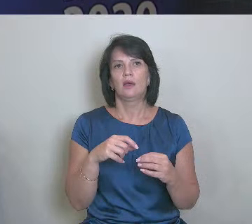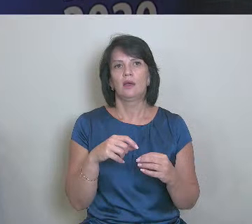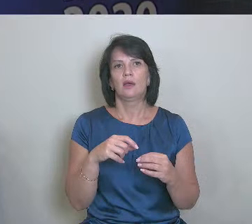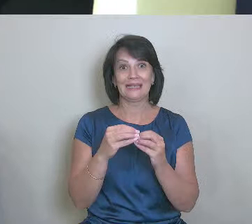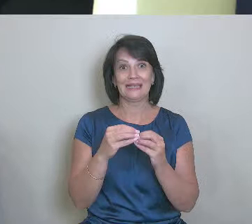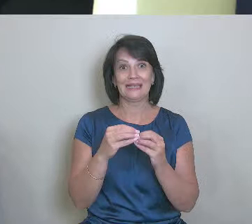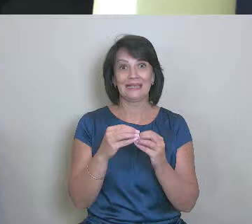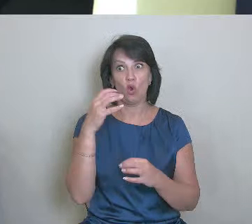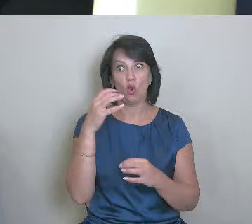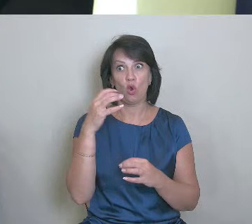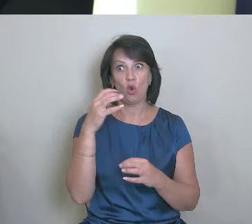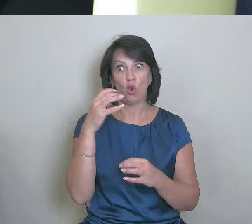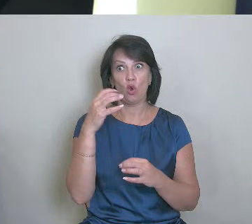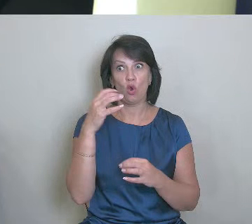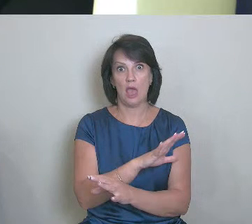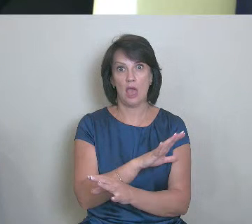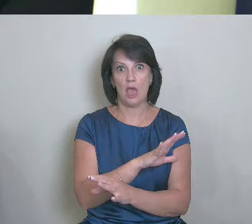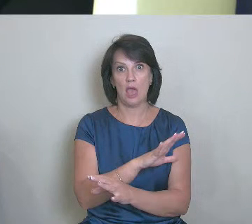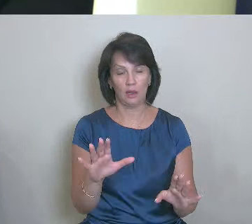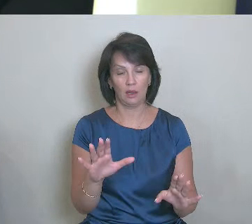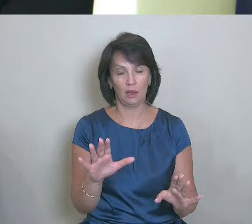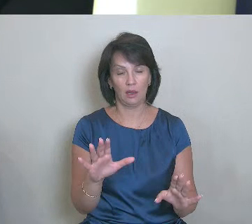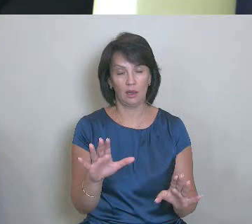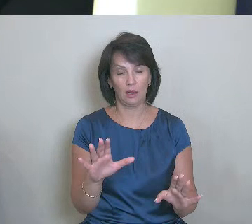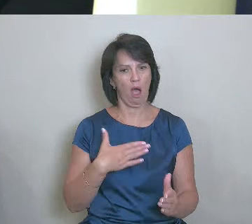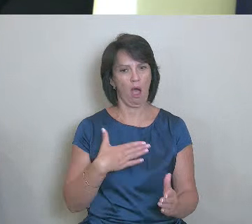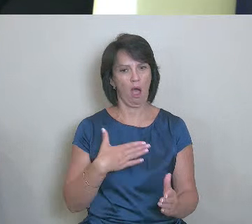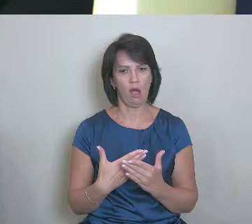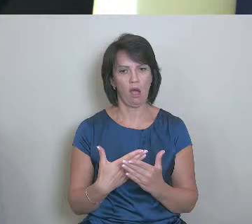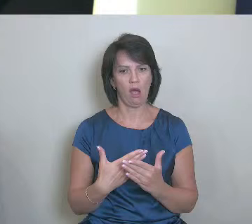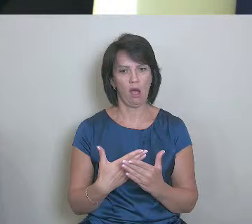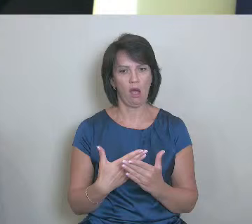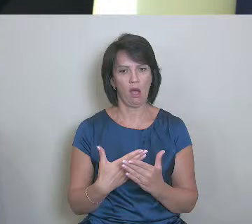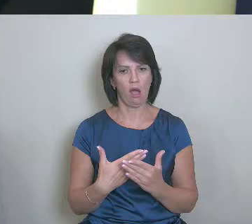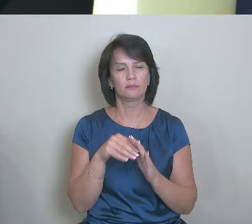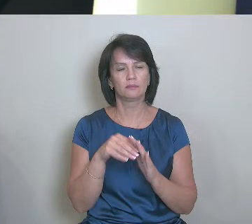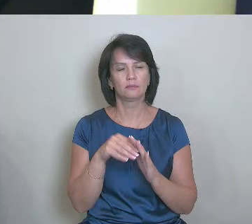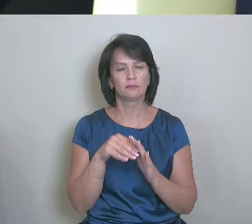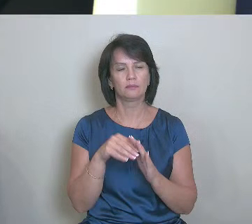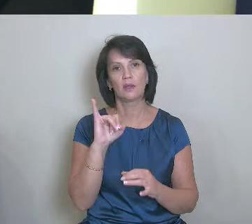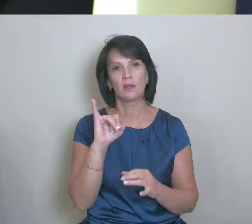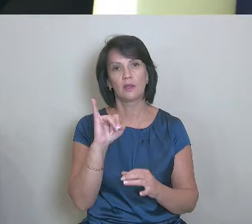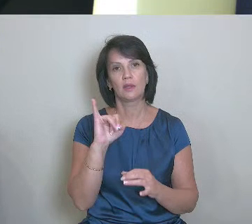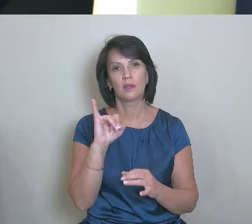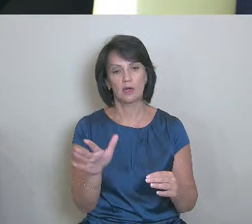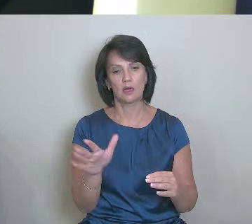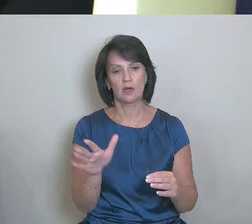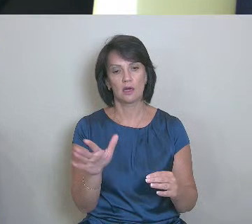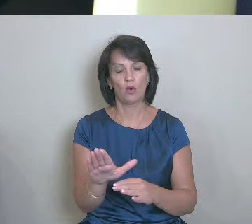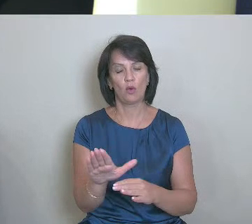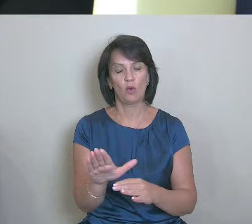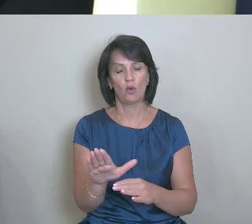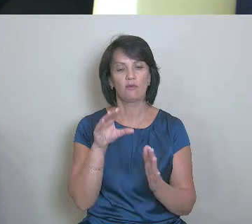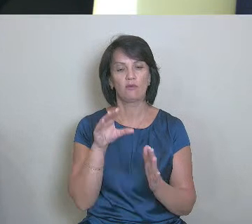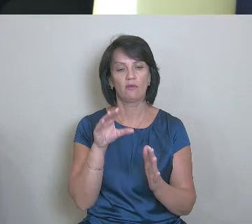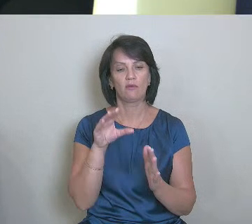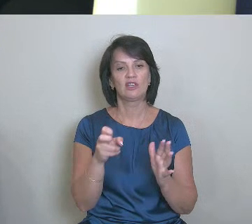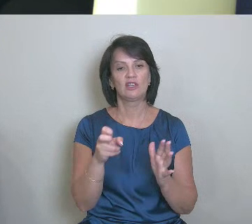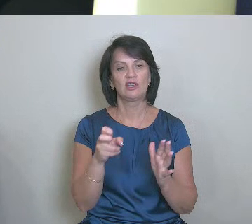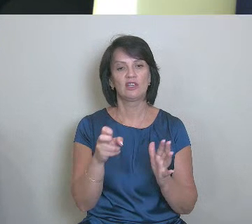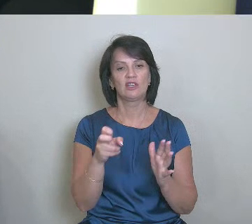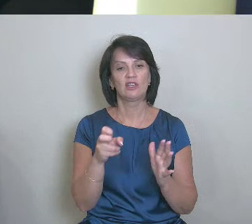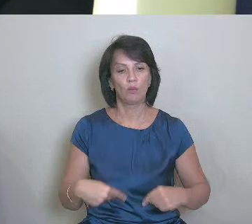not doing anything at all during the last decade, and all of a sudden started to participate in the election. And that's why